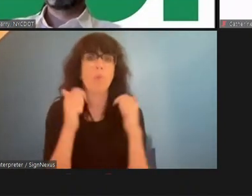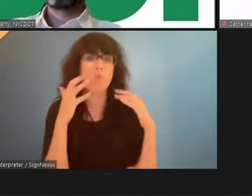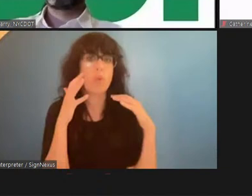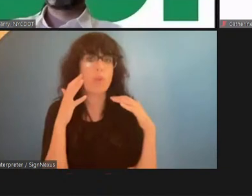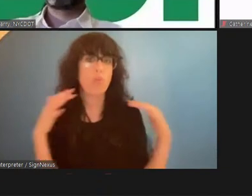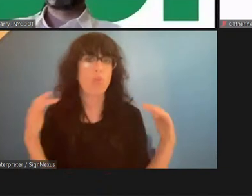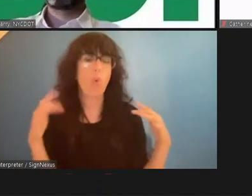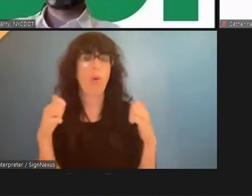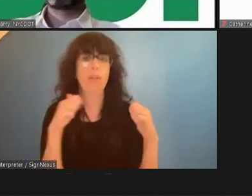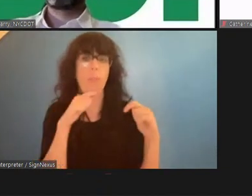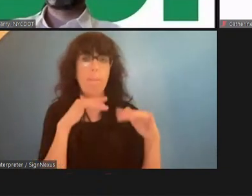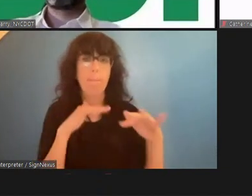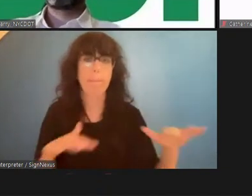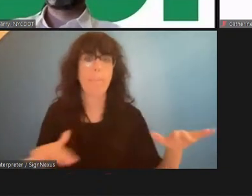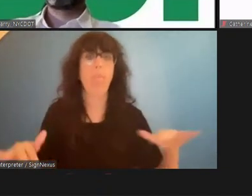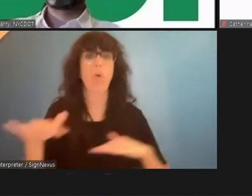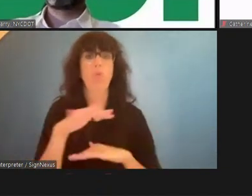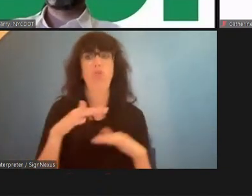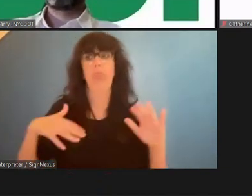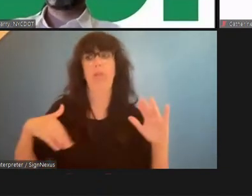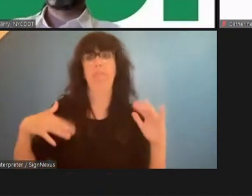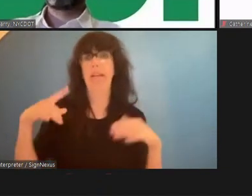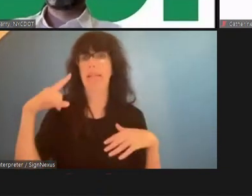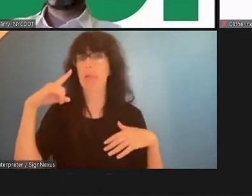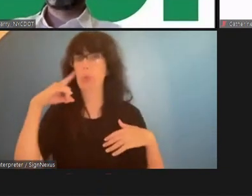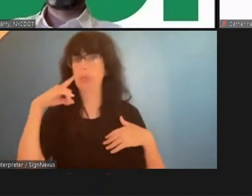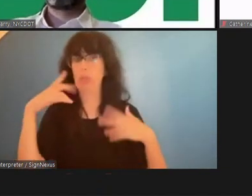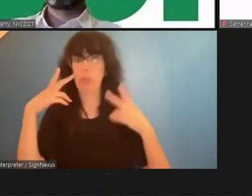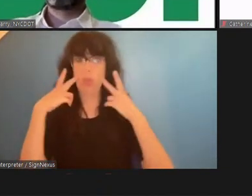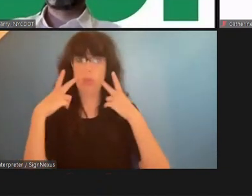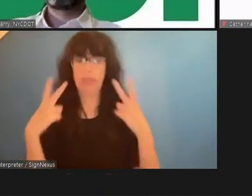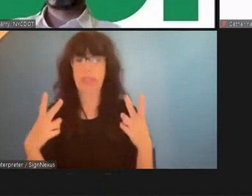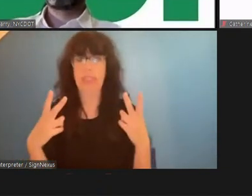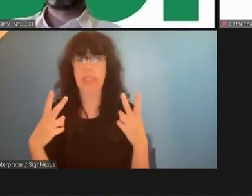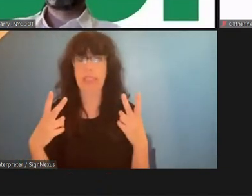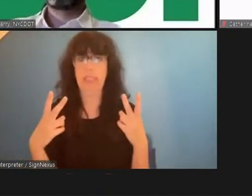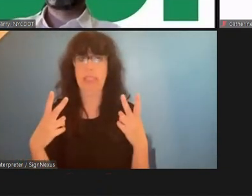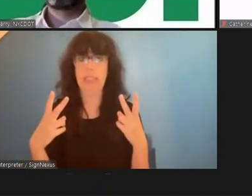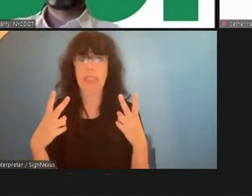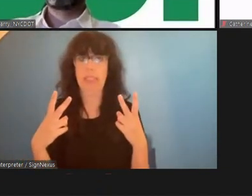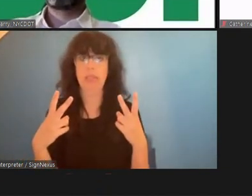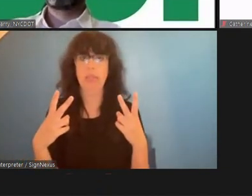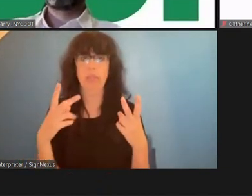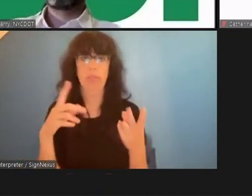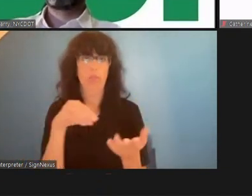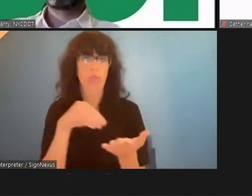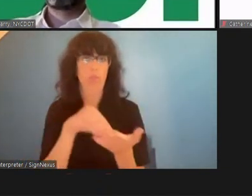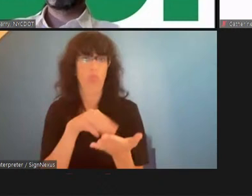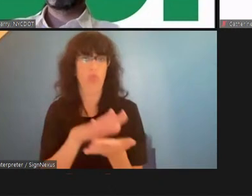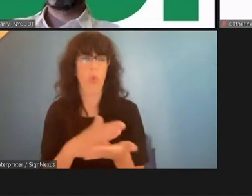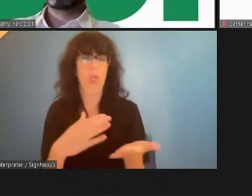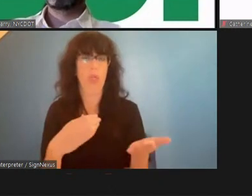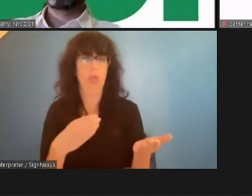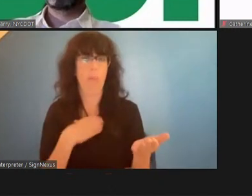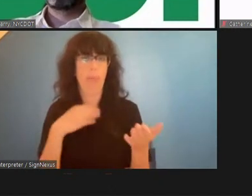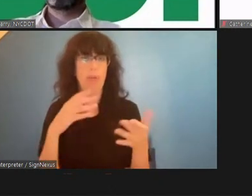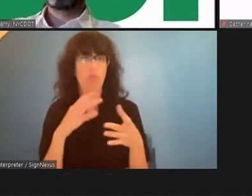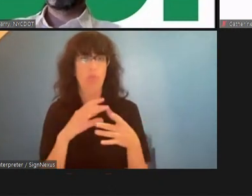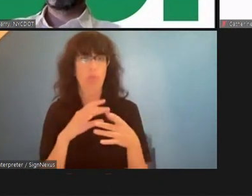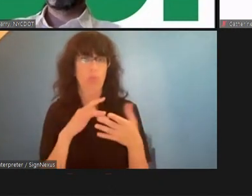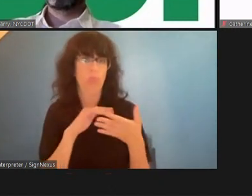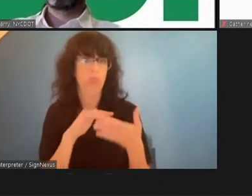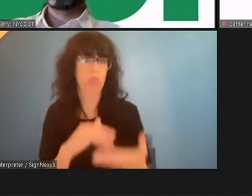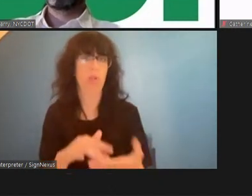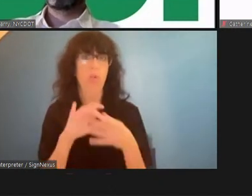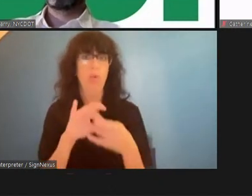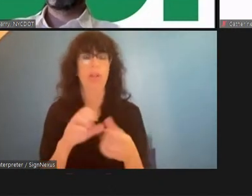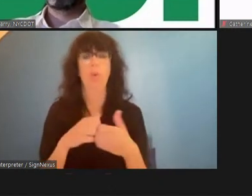pollution i have yet to hear or see any uh noted complaints or studies of motorcycle noise